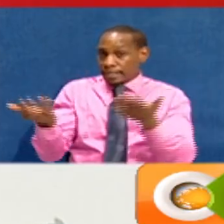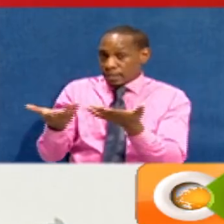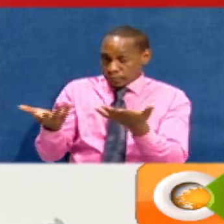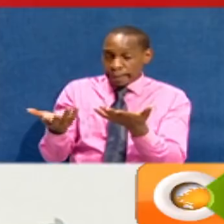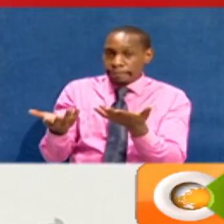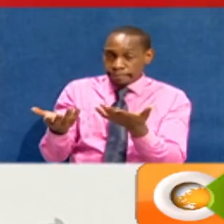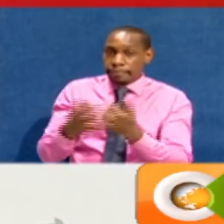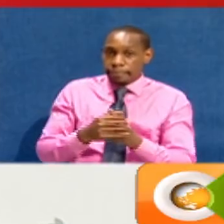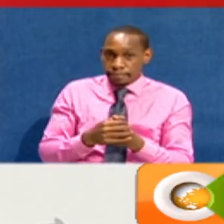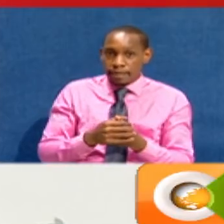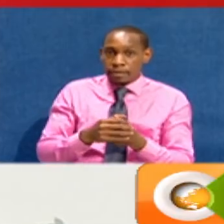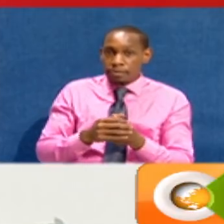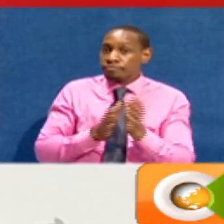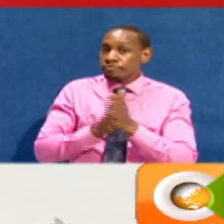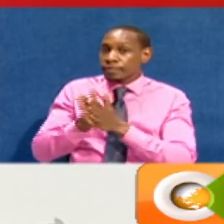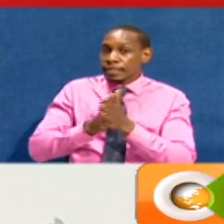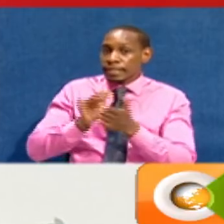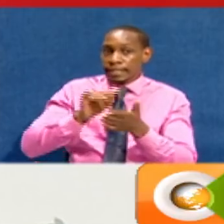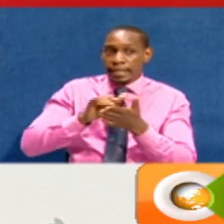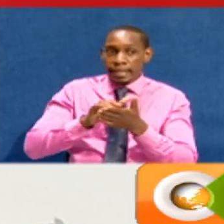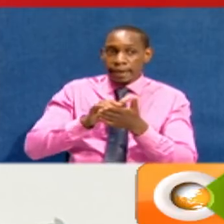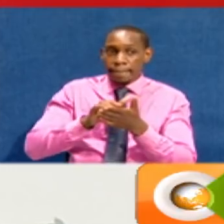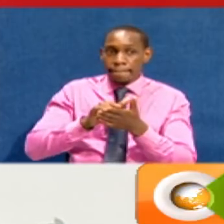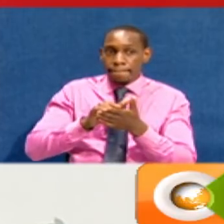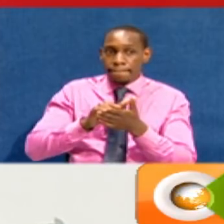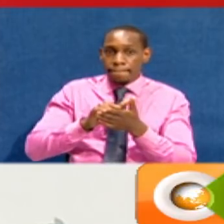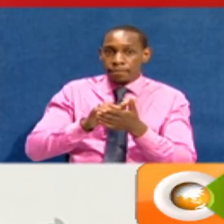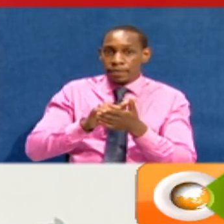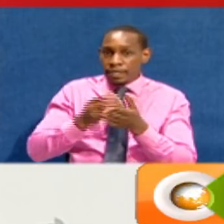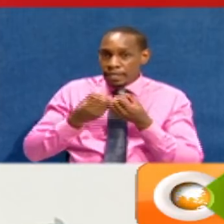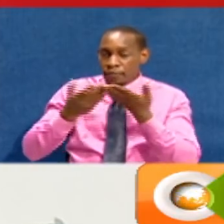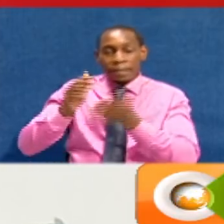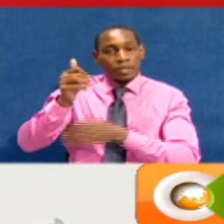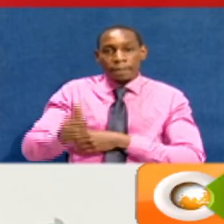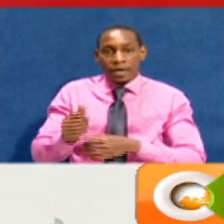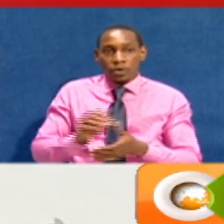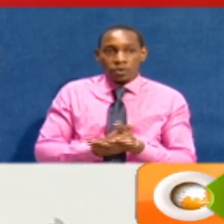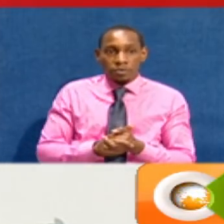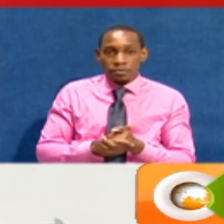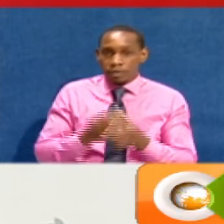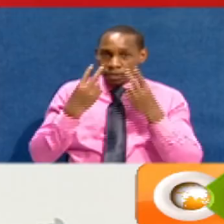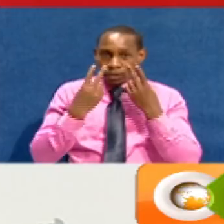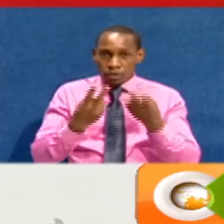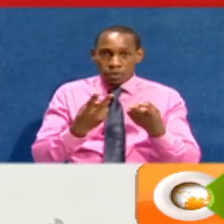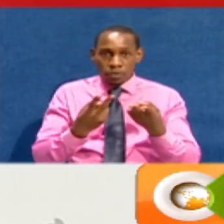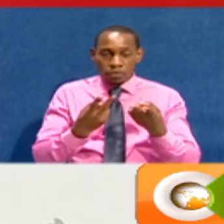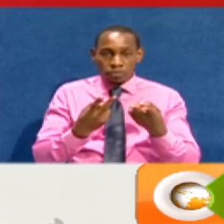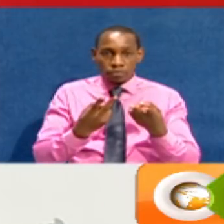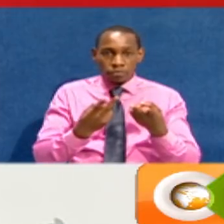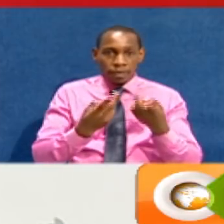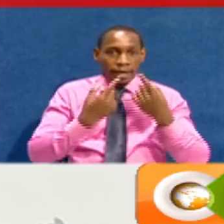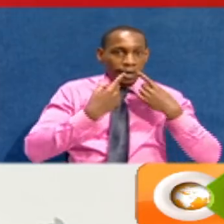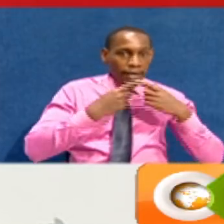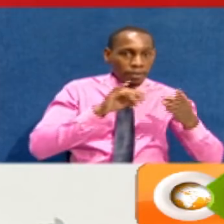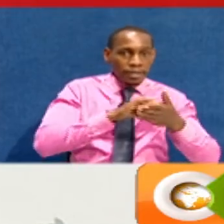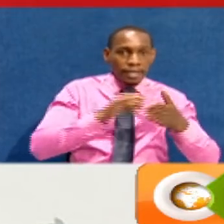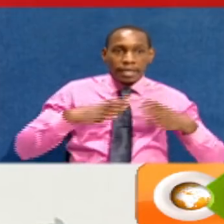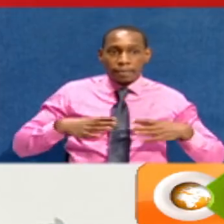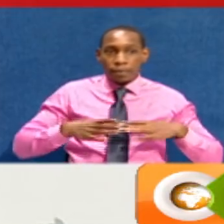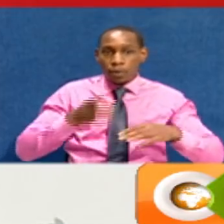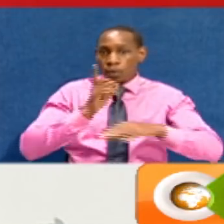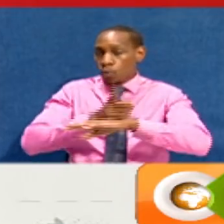and I think it's interesting that there hasn't been a lot said about that. I saw there was a statement about